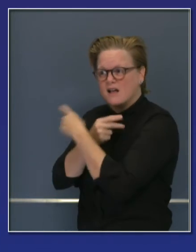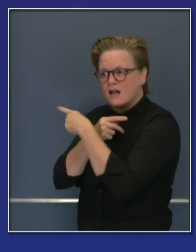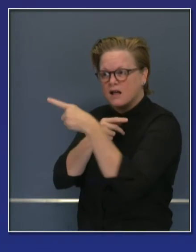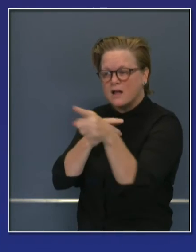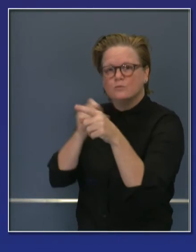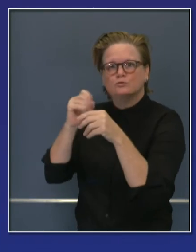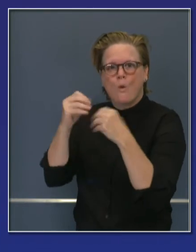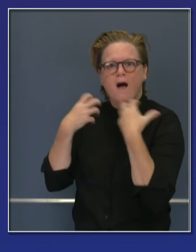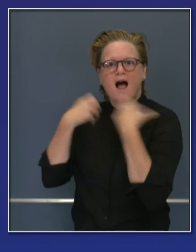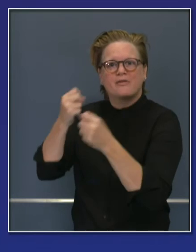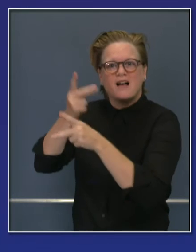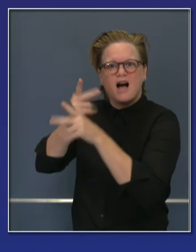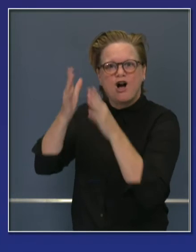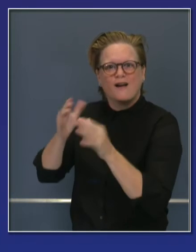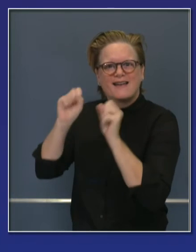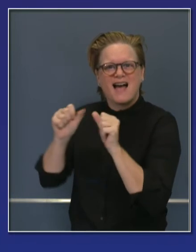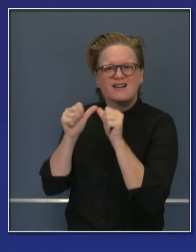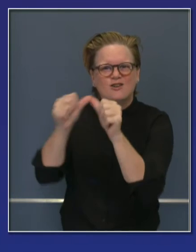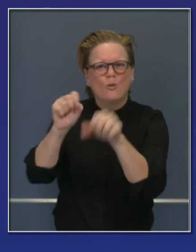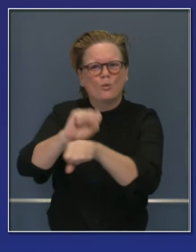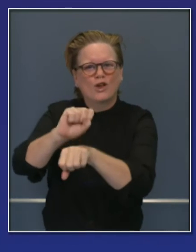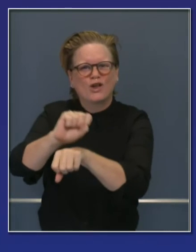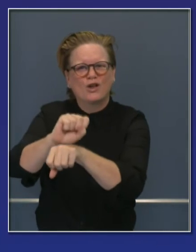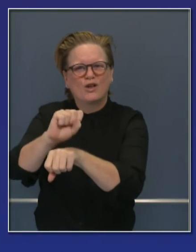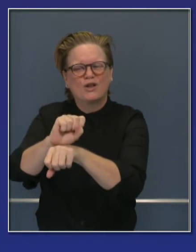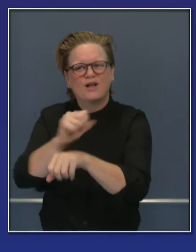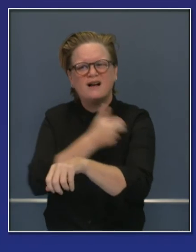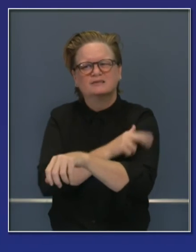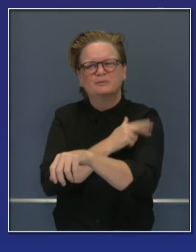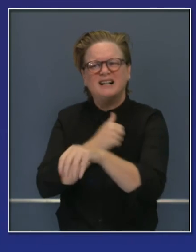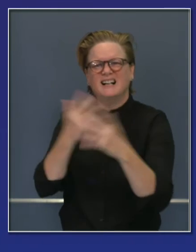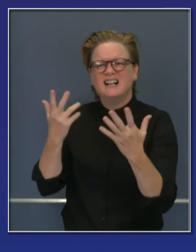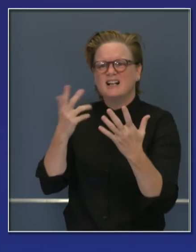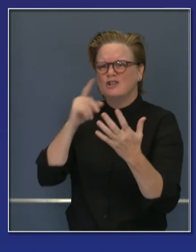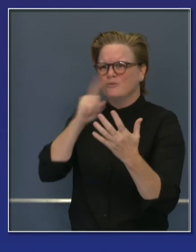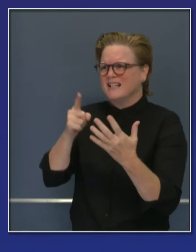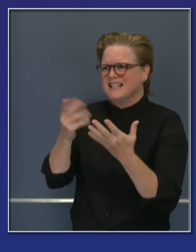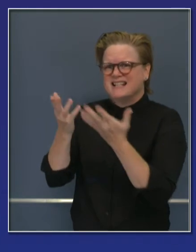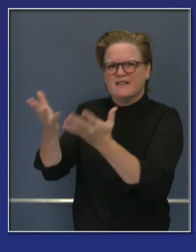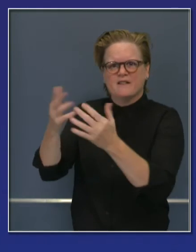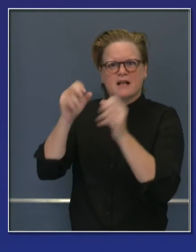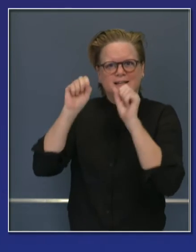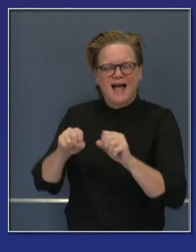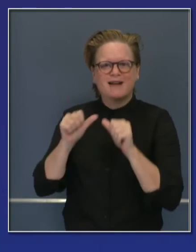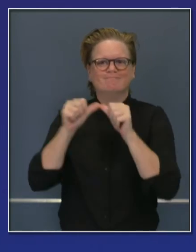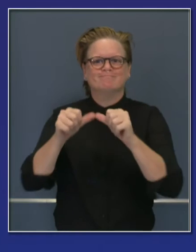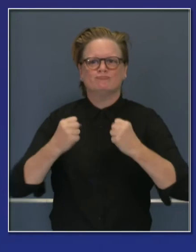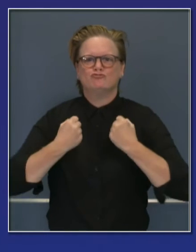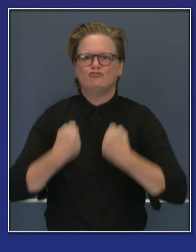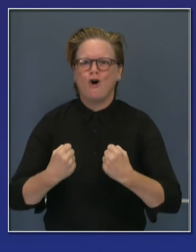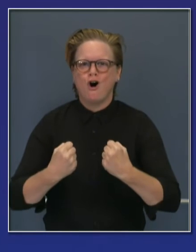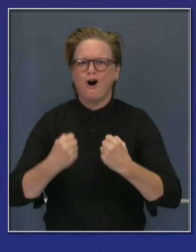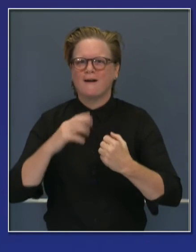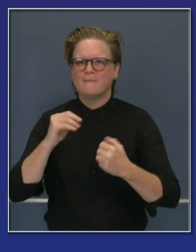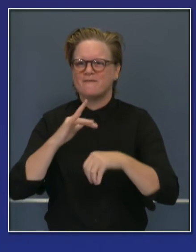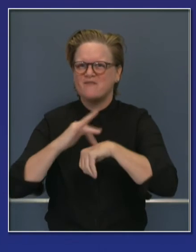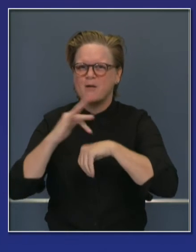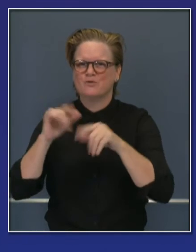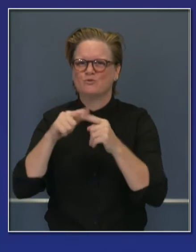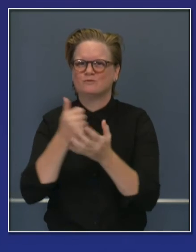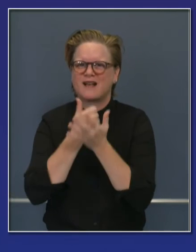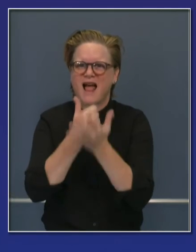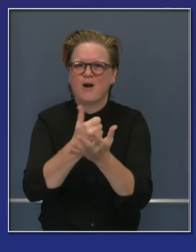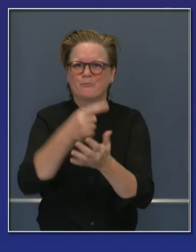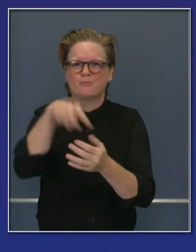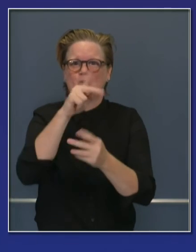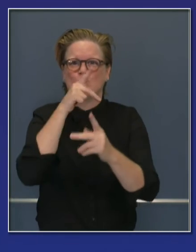up, we can make it. We can do this as a state, and we've done it before, and we need to continue doing that. And with this Thanksgiving